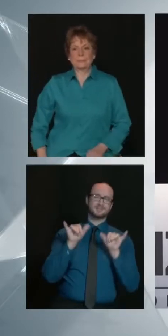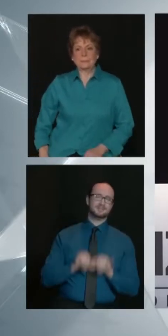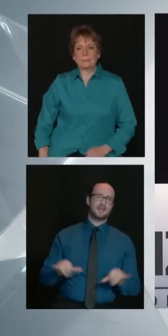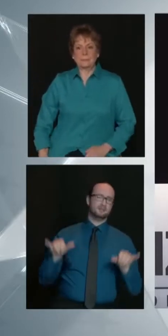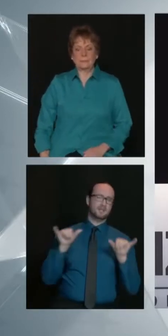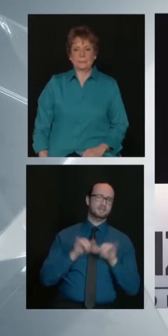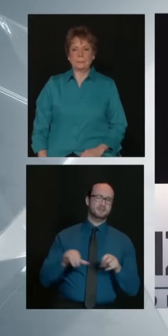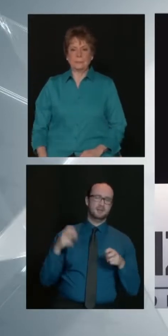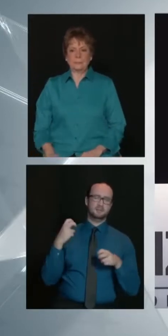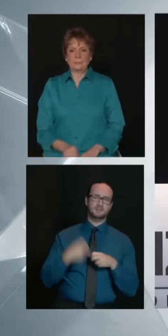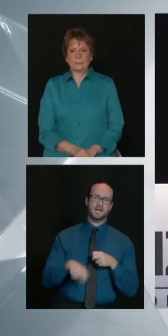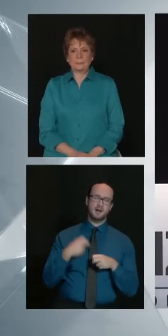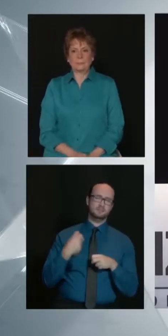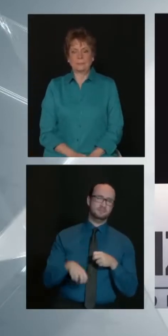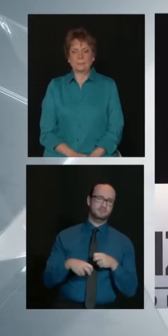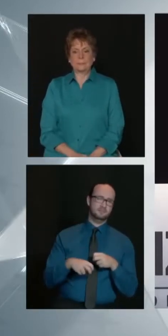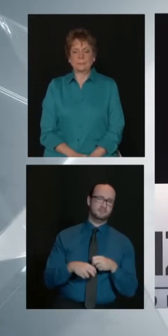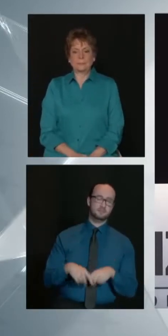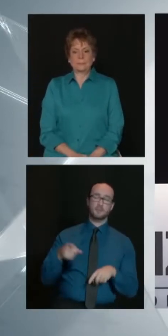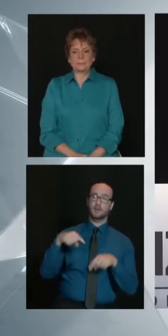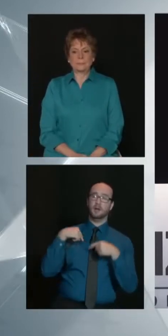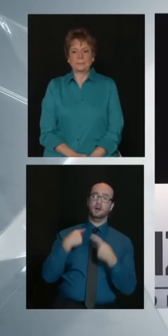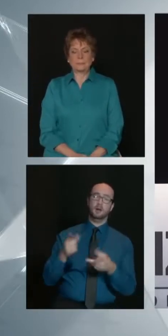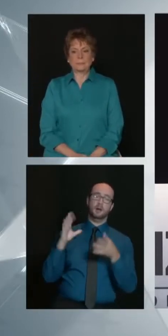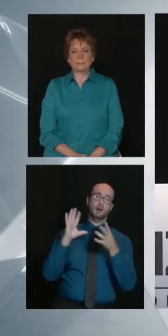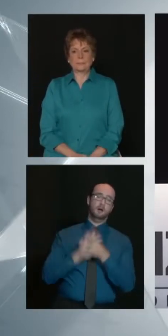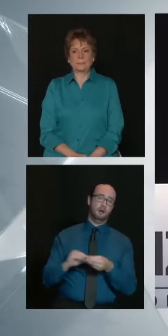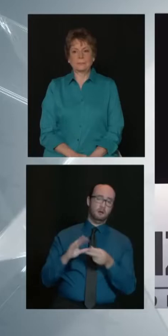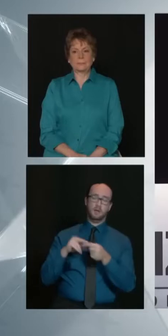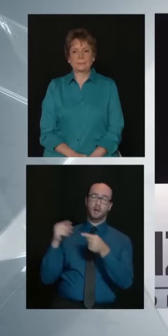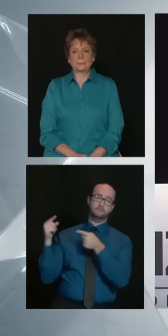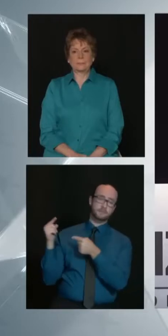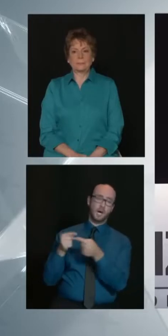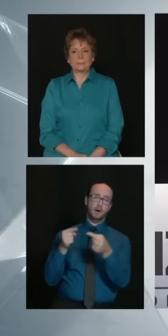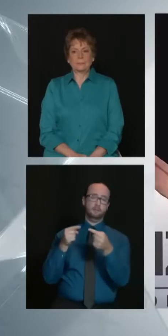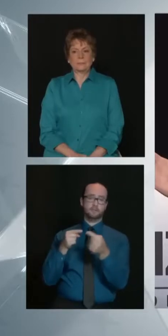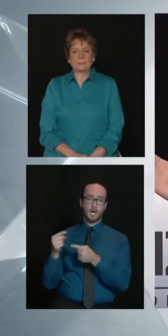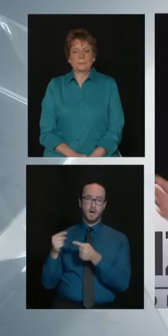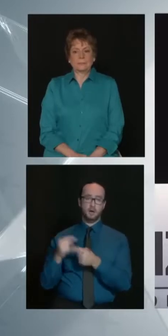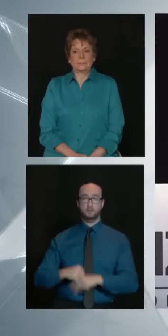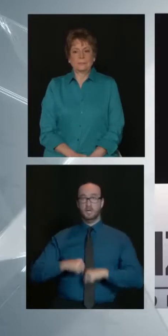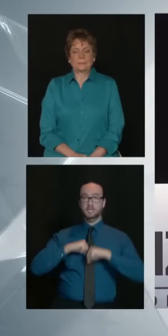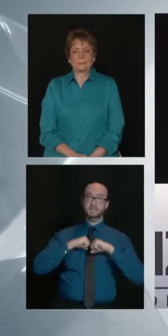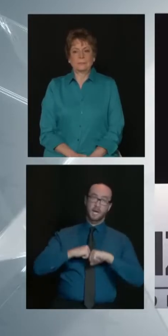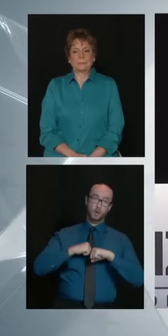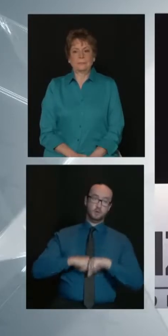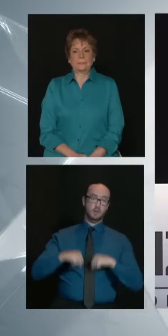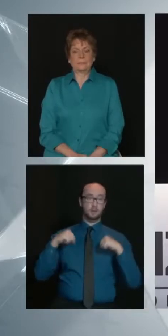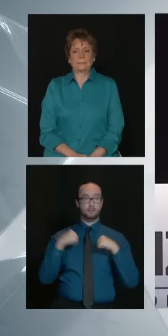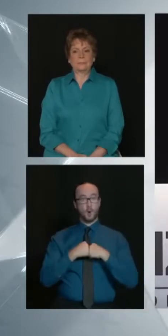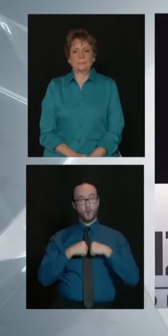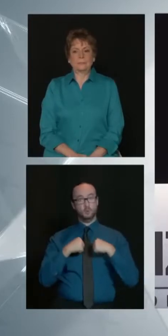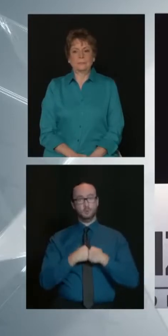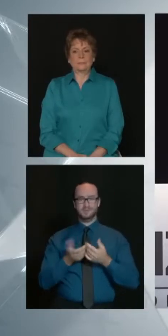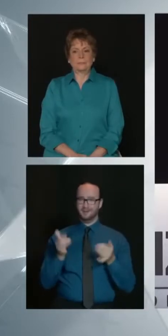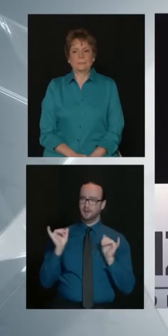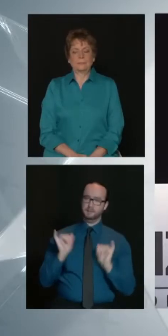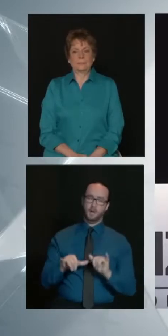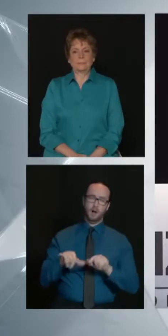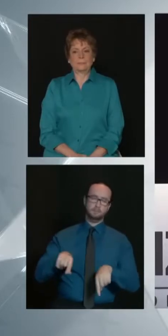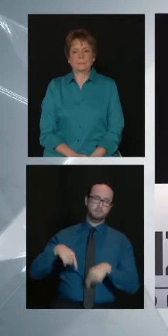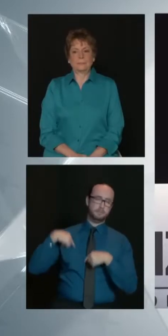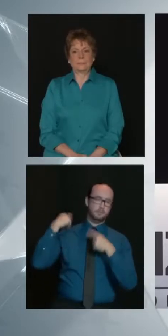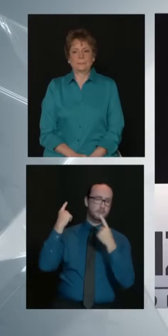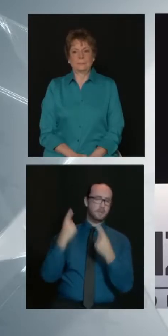administration after administration, they're bickering about securing the border and spending money, but nobody ever gets it done. We need to get it